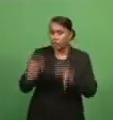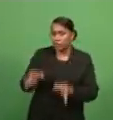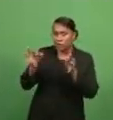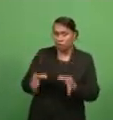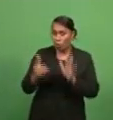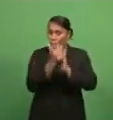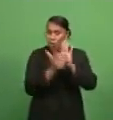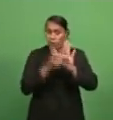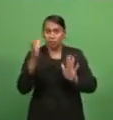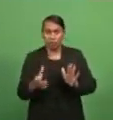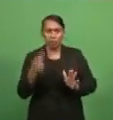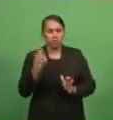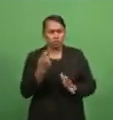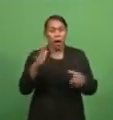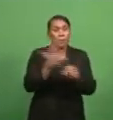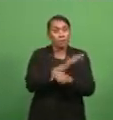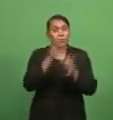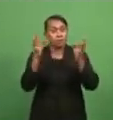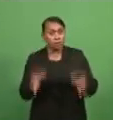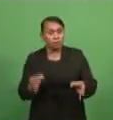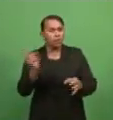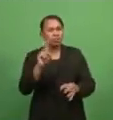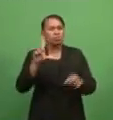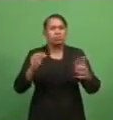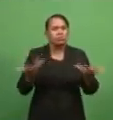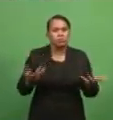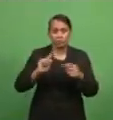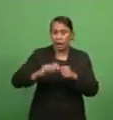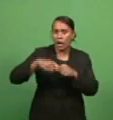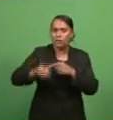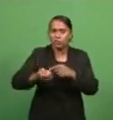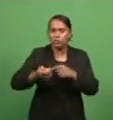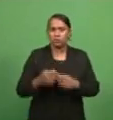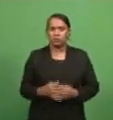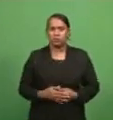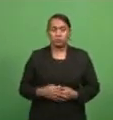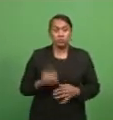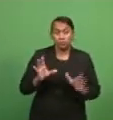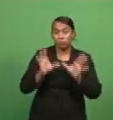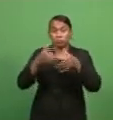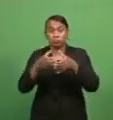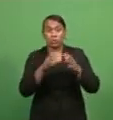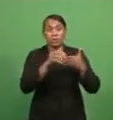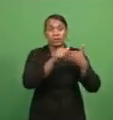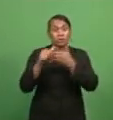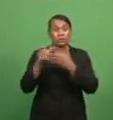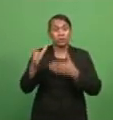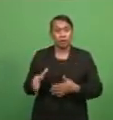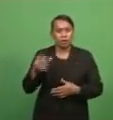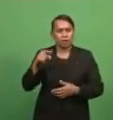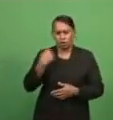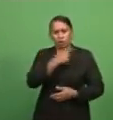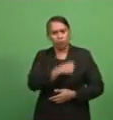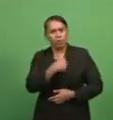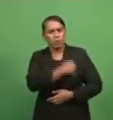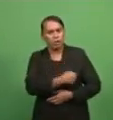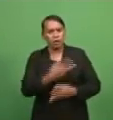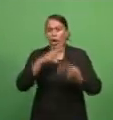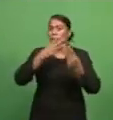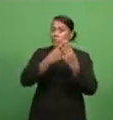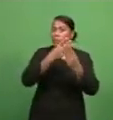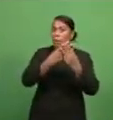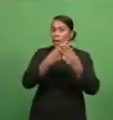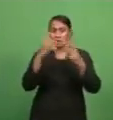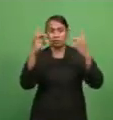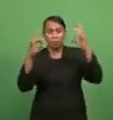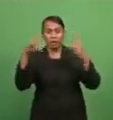make a decision on what needs to be done next. The party leader adds that SEDELPA remains committed to the ideals and principles of its